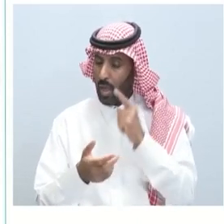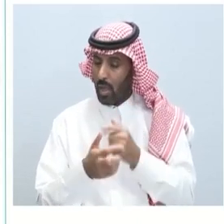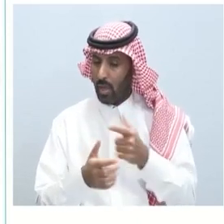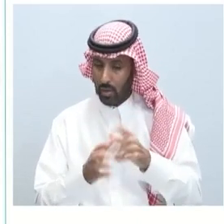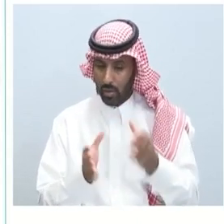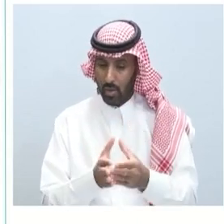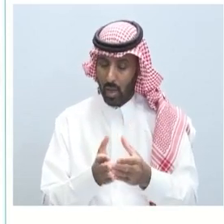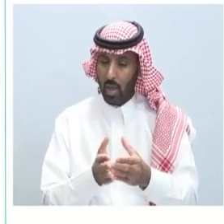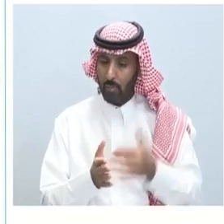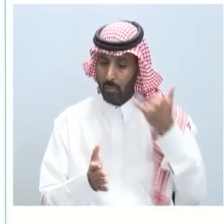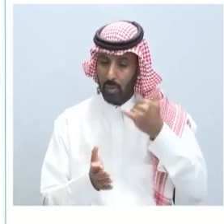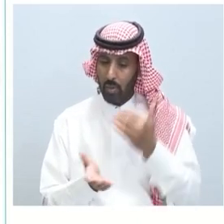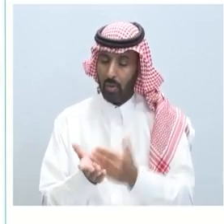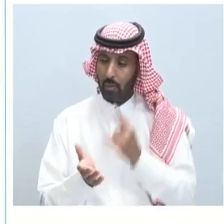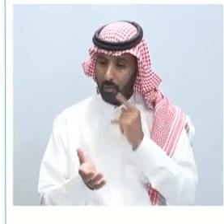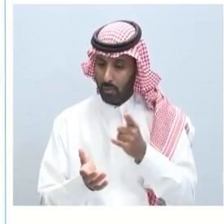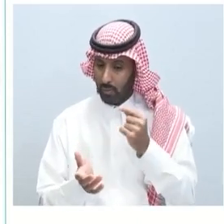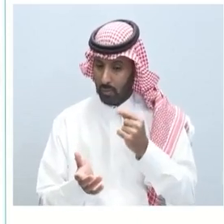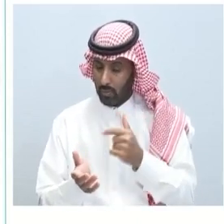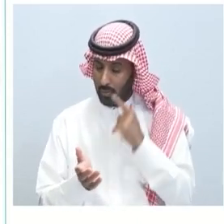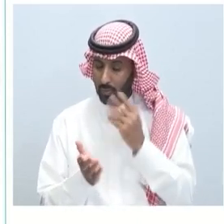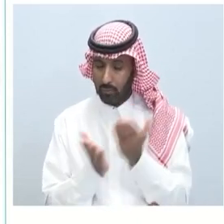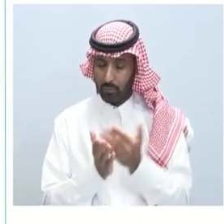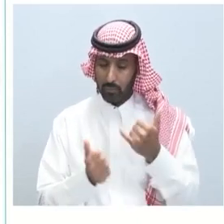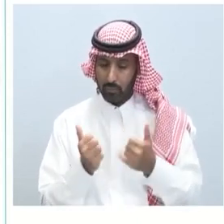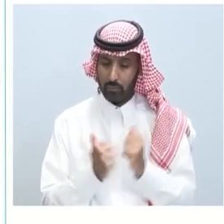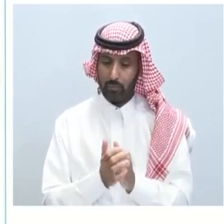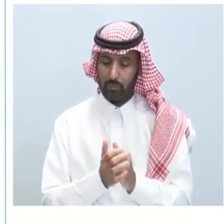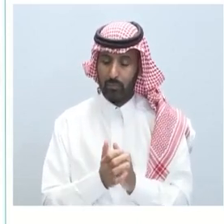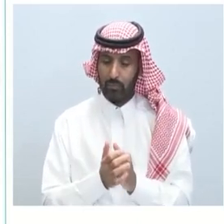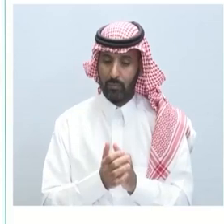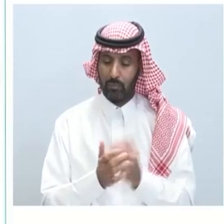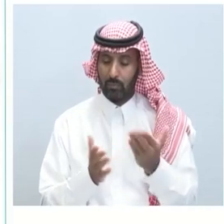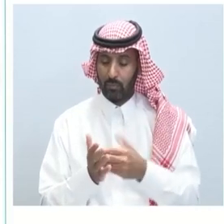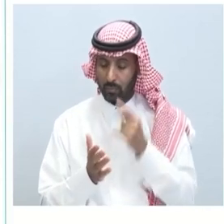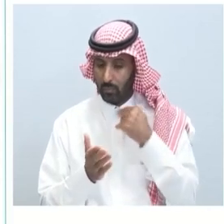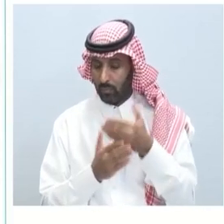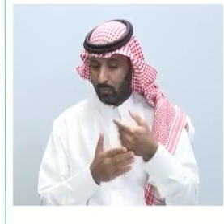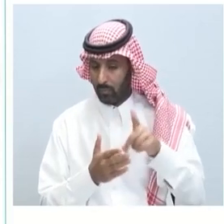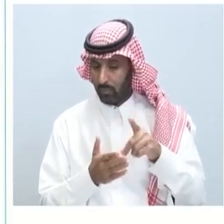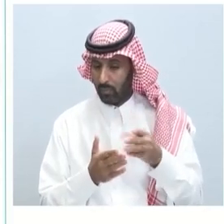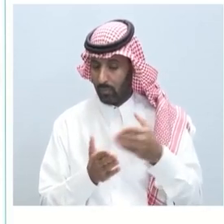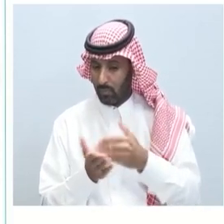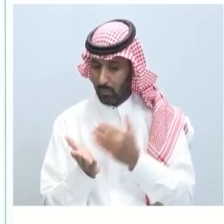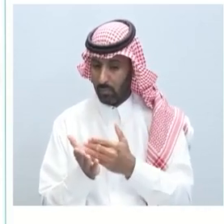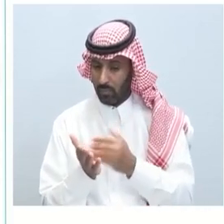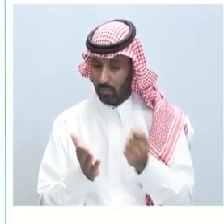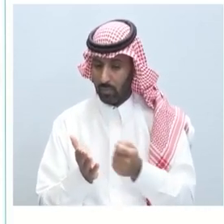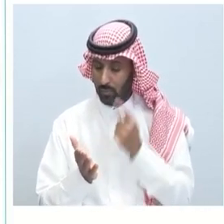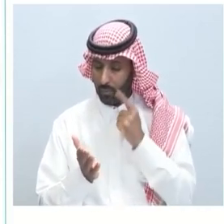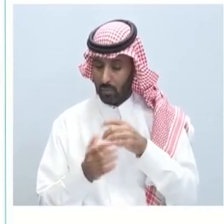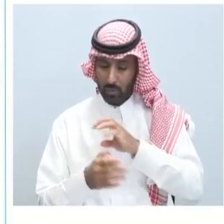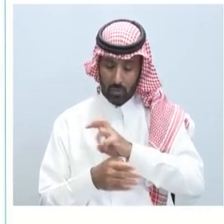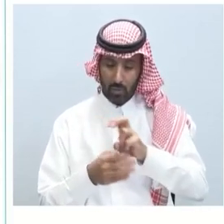But Mariana has done poorly in the class and knows that her final grade will be a D. The day her report card is due to arrive in the